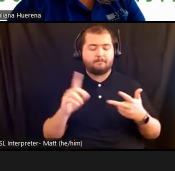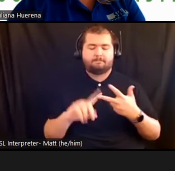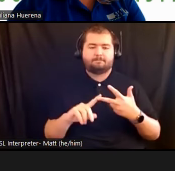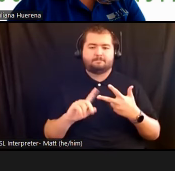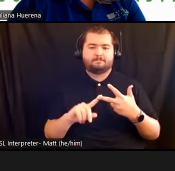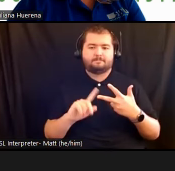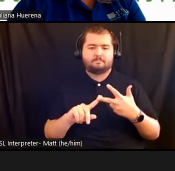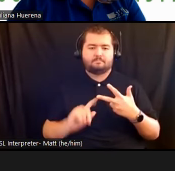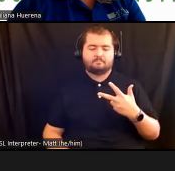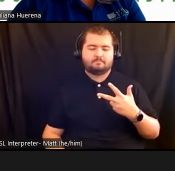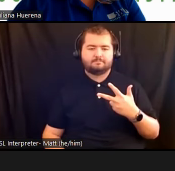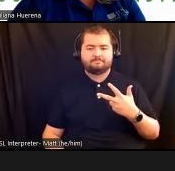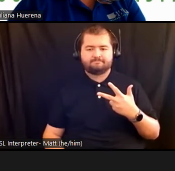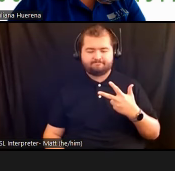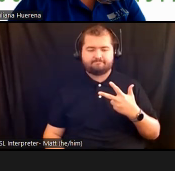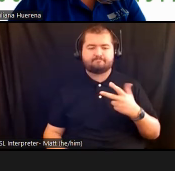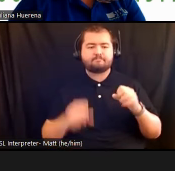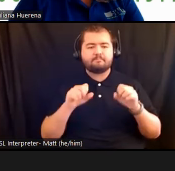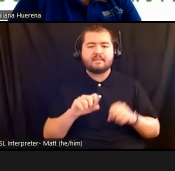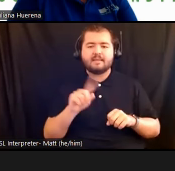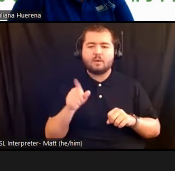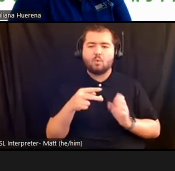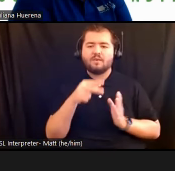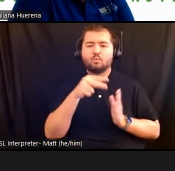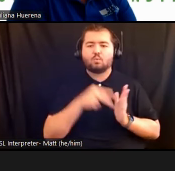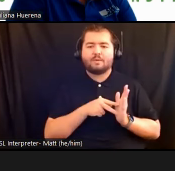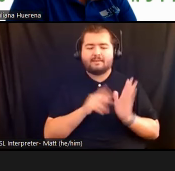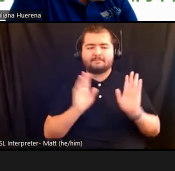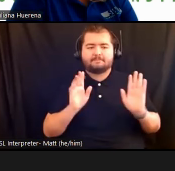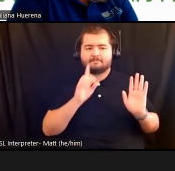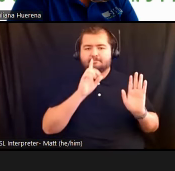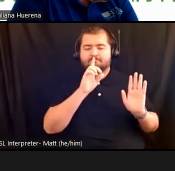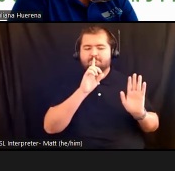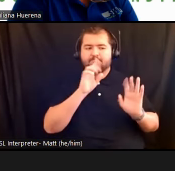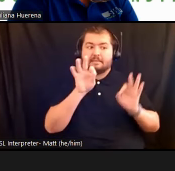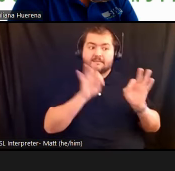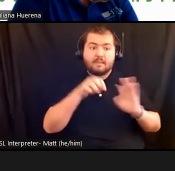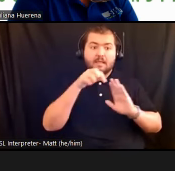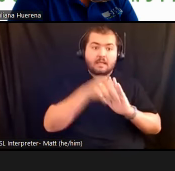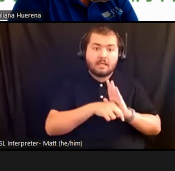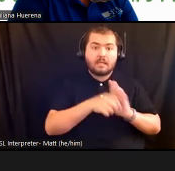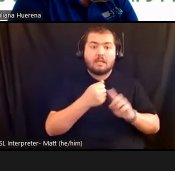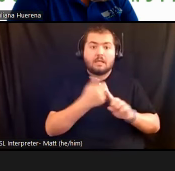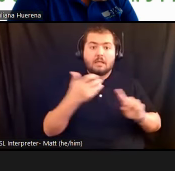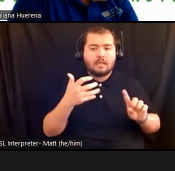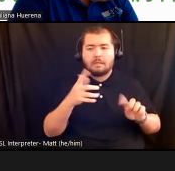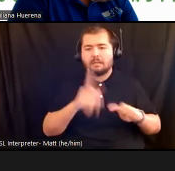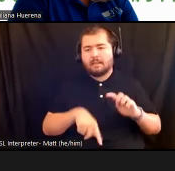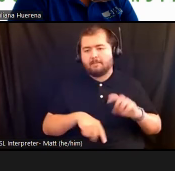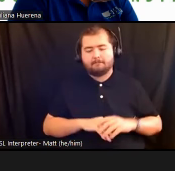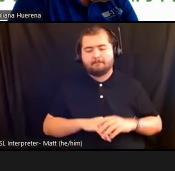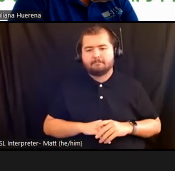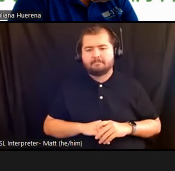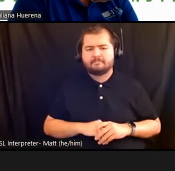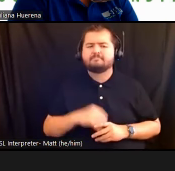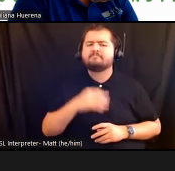Okay, so what is they can only read it to you? So yeah, so you guys got that one right. So, guys, why do you